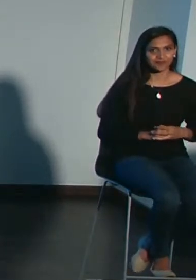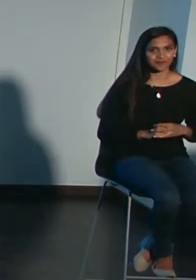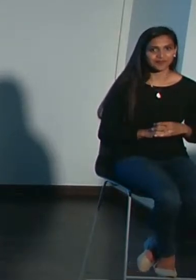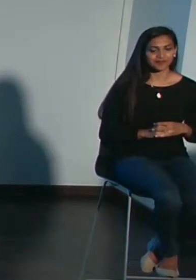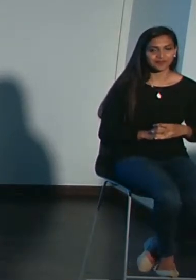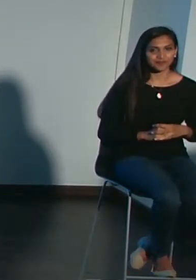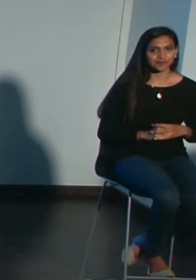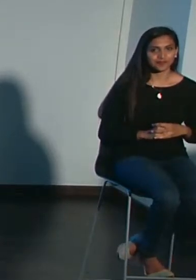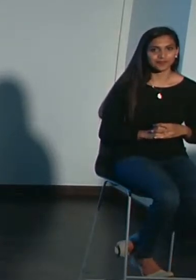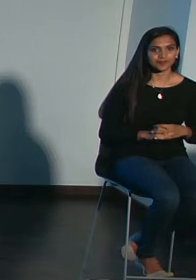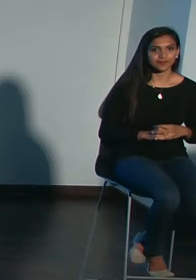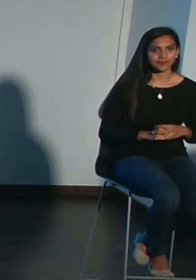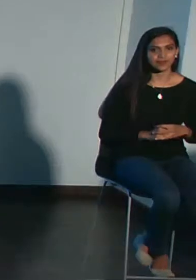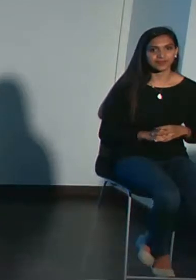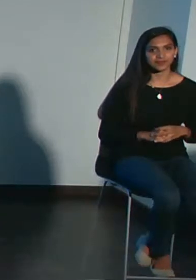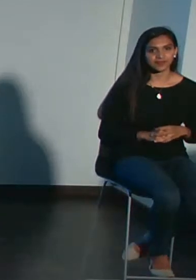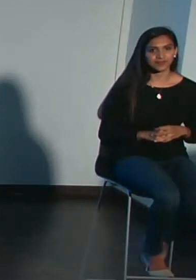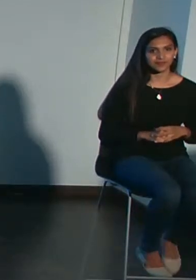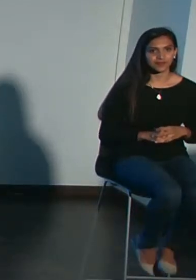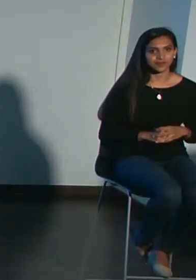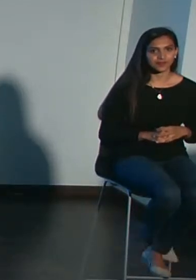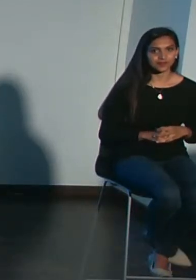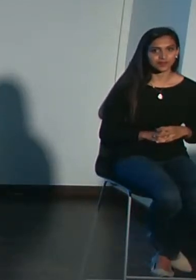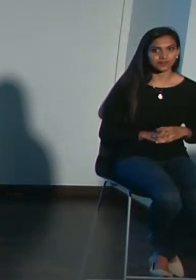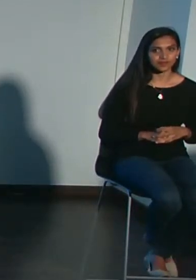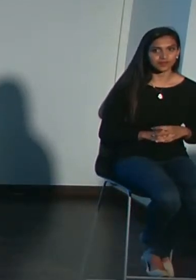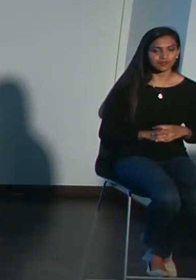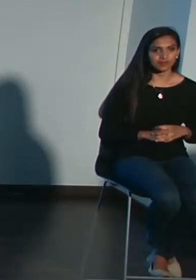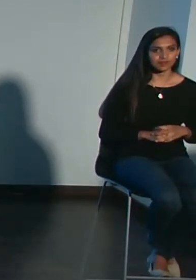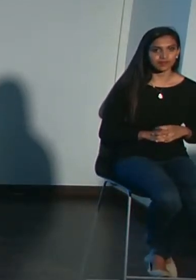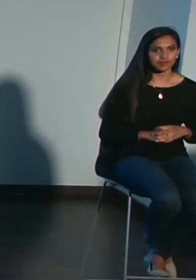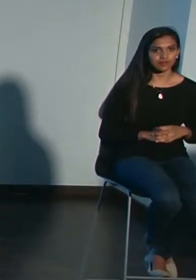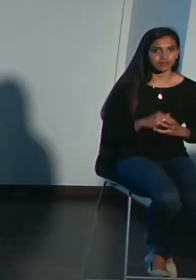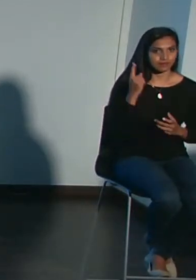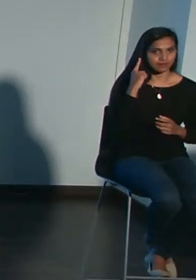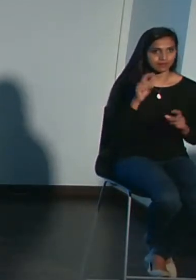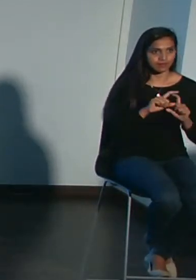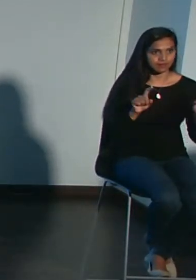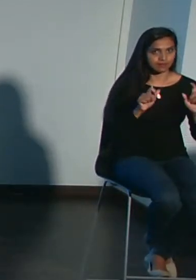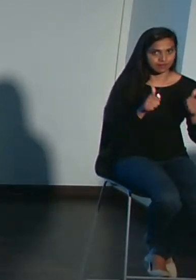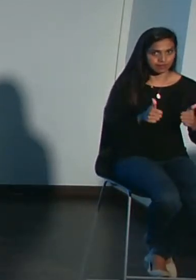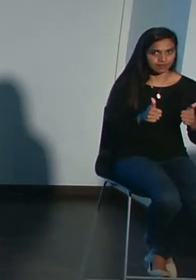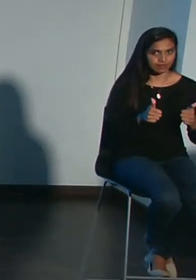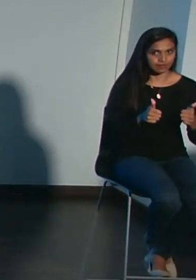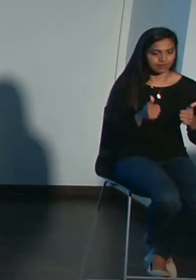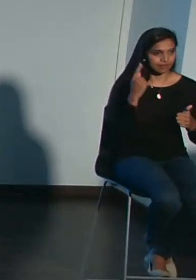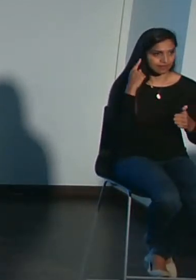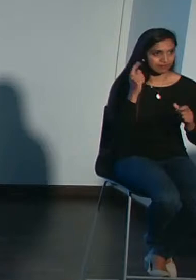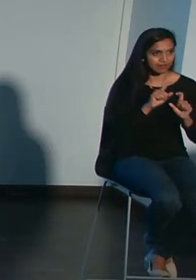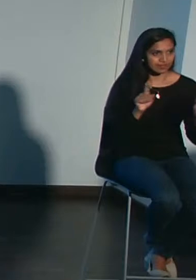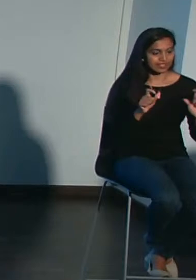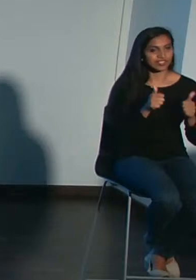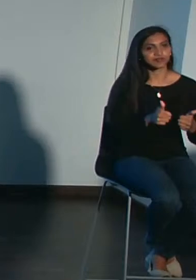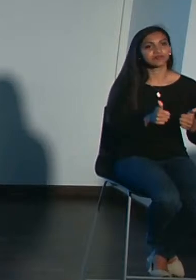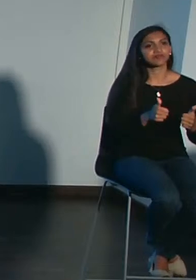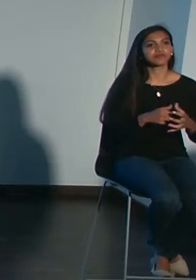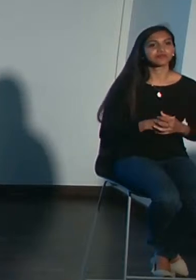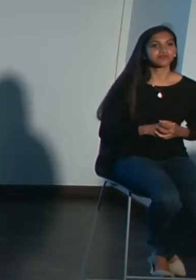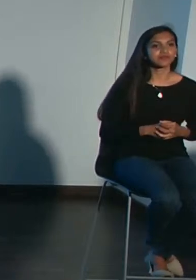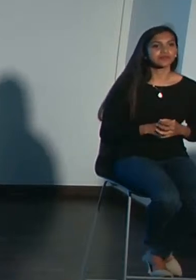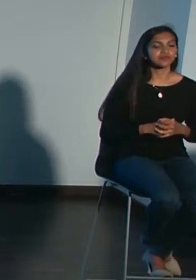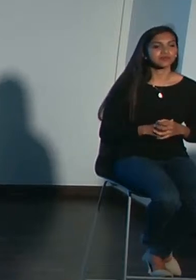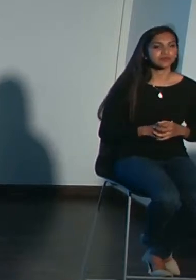This is off. Yeah, now it's gone. Cool. Um, yeah, so in a way